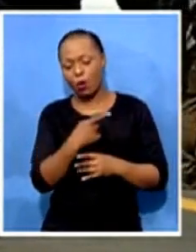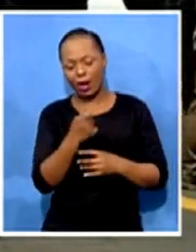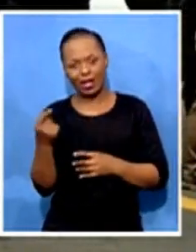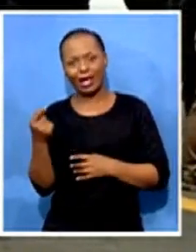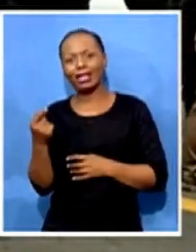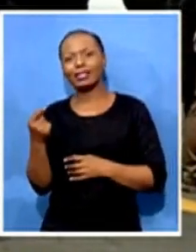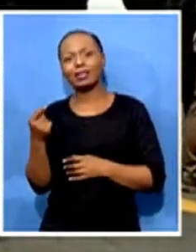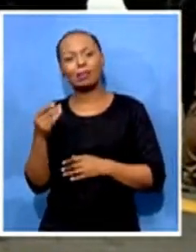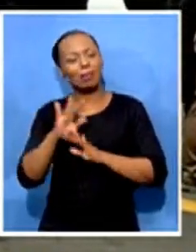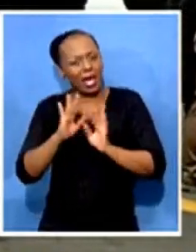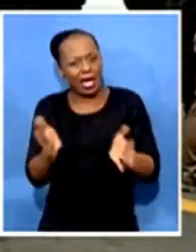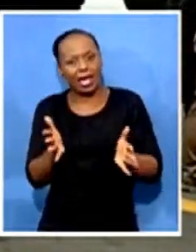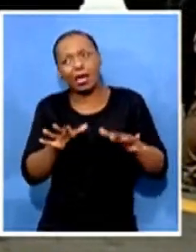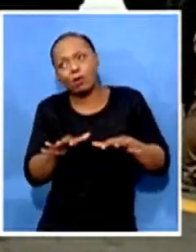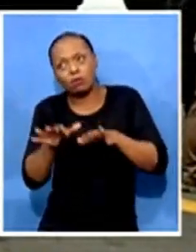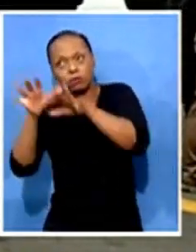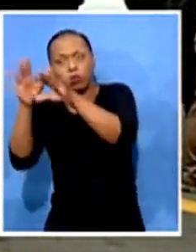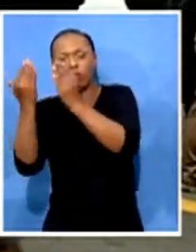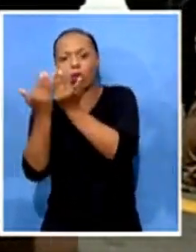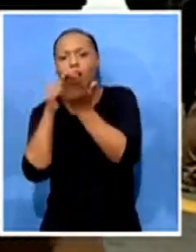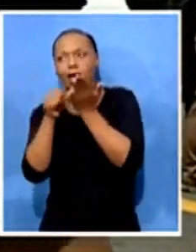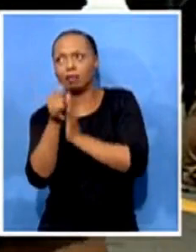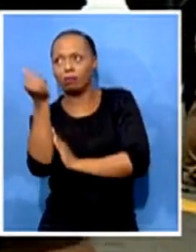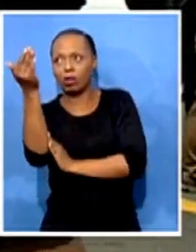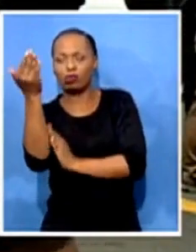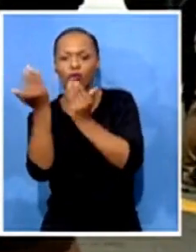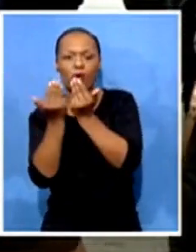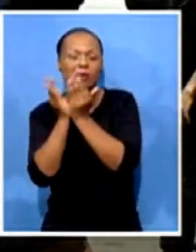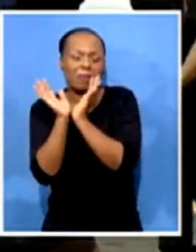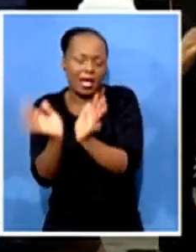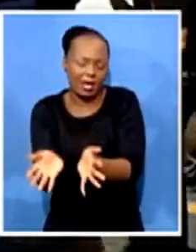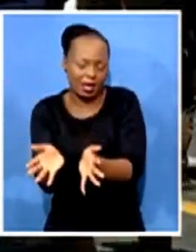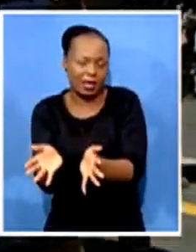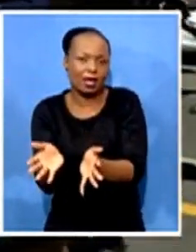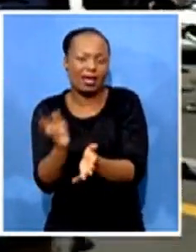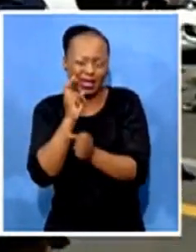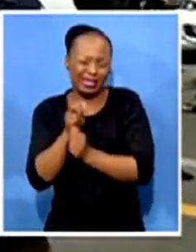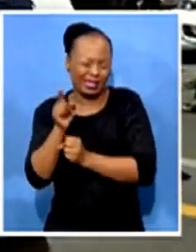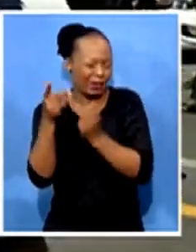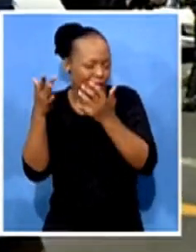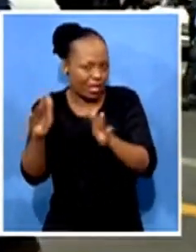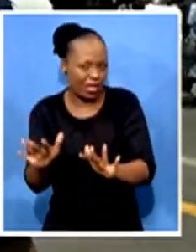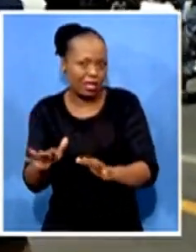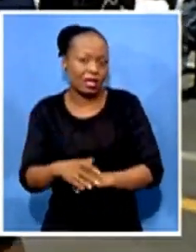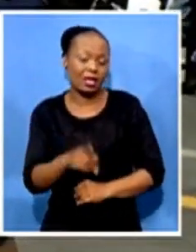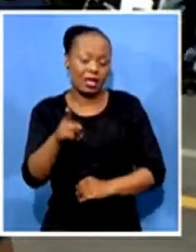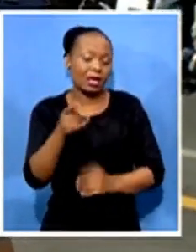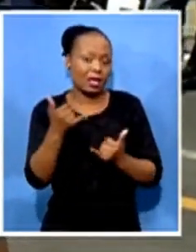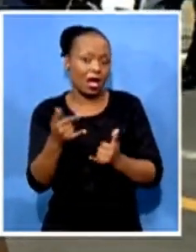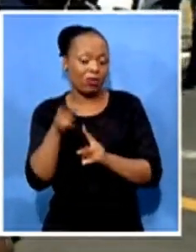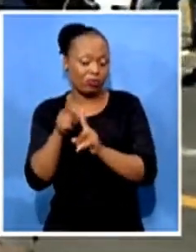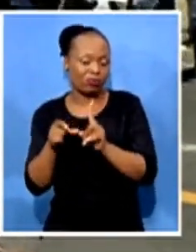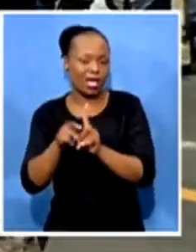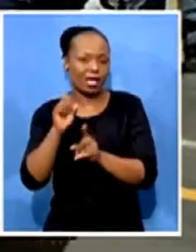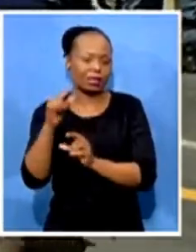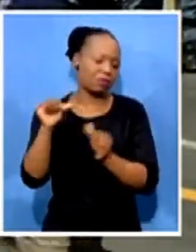the memorandum. Now, they have been asked to come back to the members to explain to them that only those 100 members will be allowed